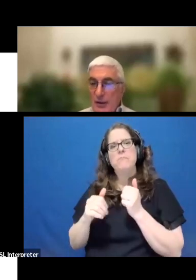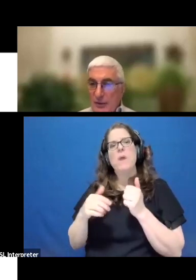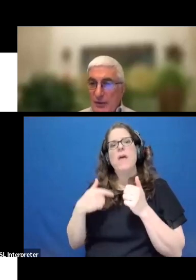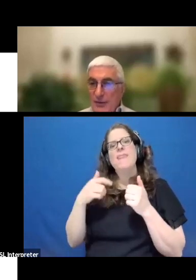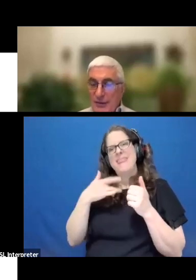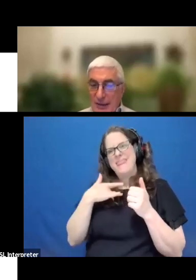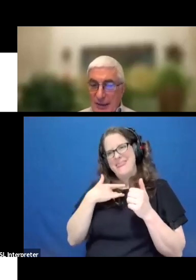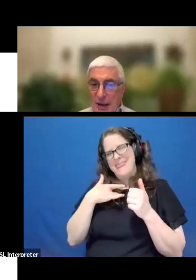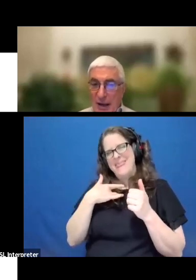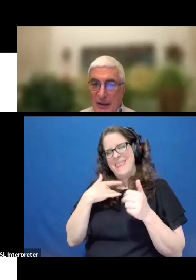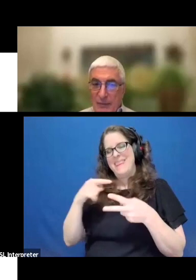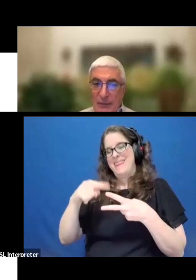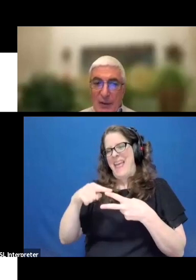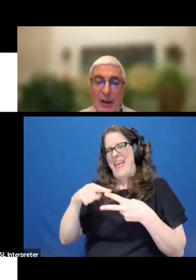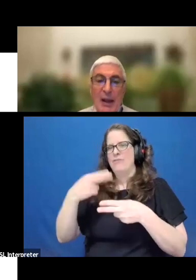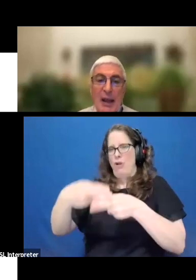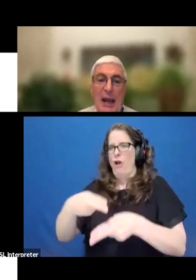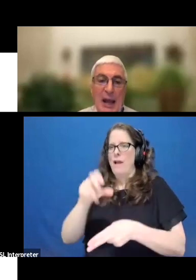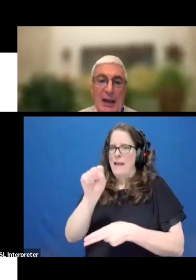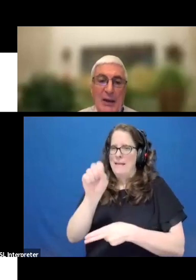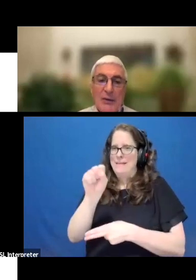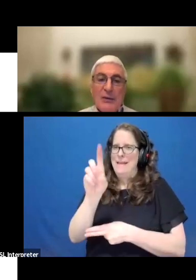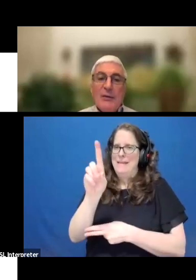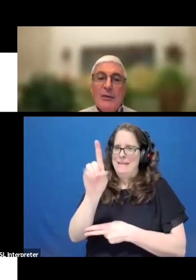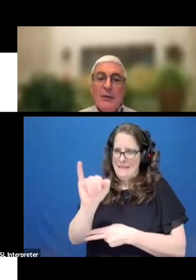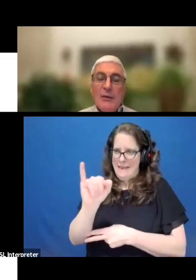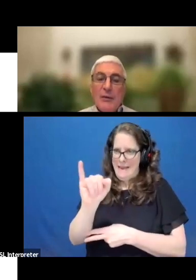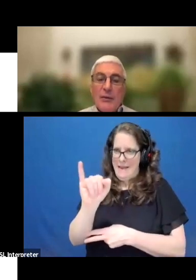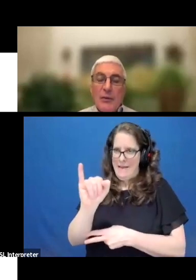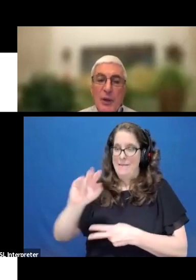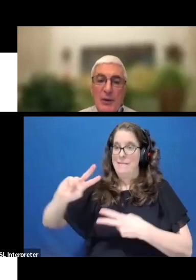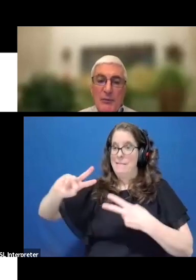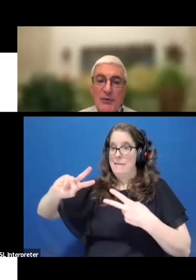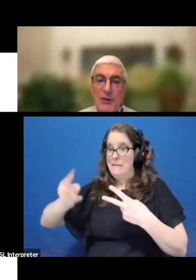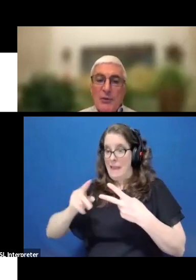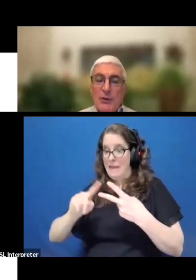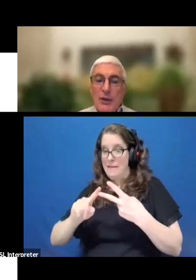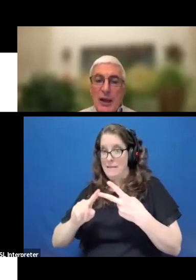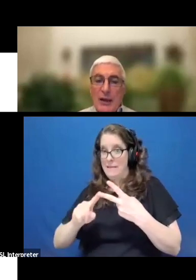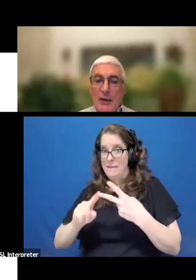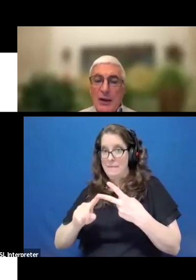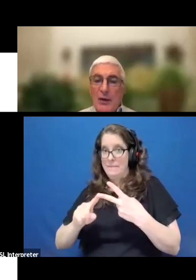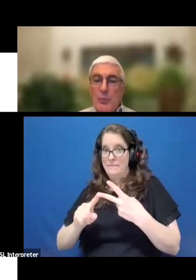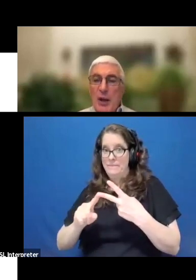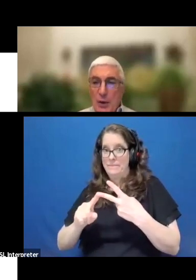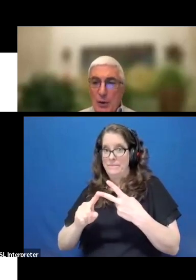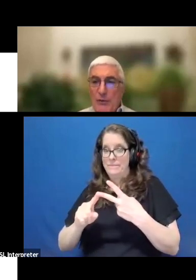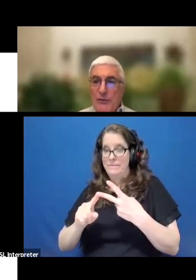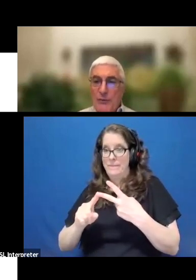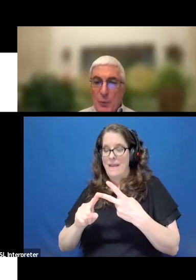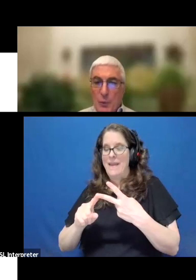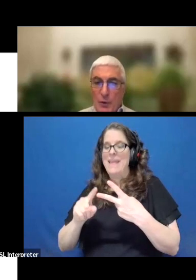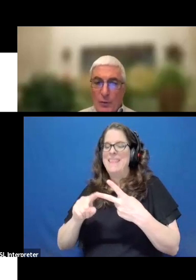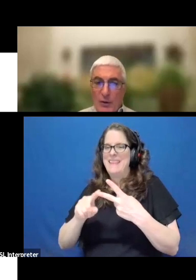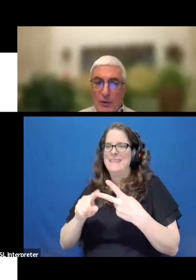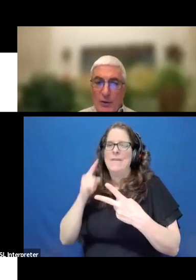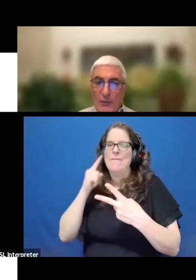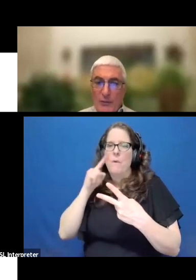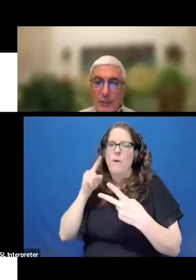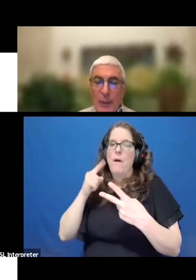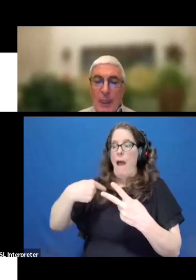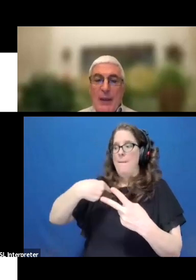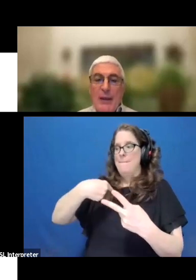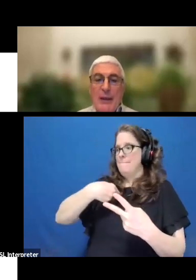as SSDI. And the benefit that you can get on a parent's work